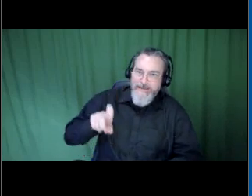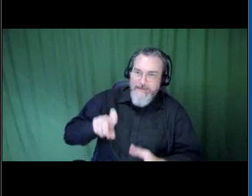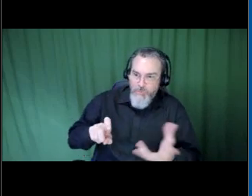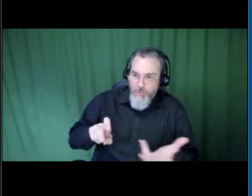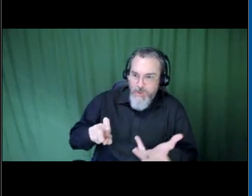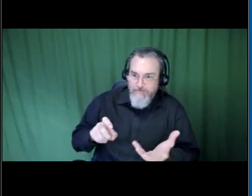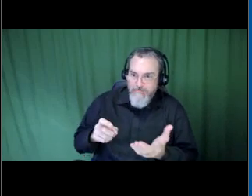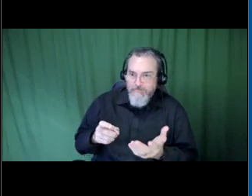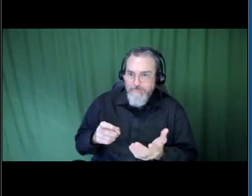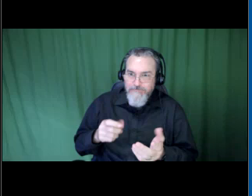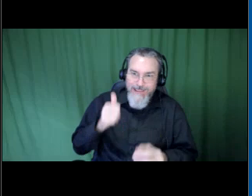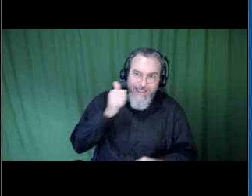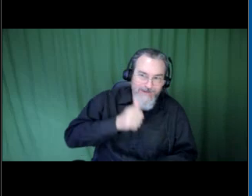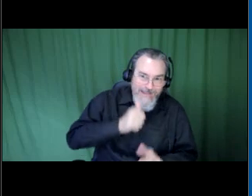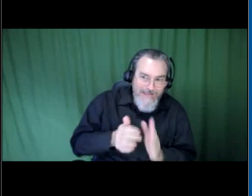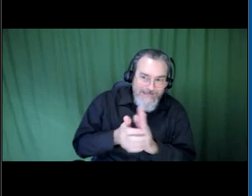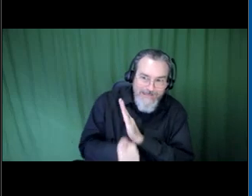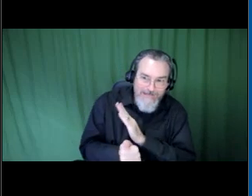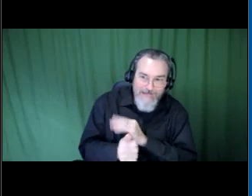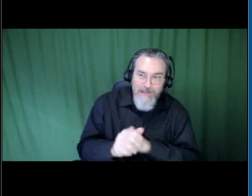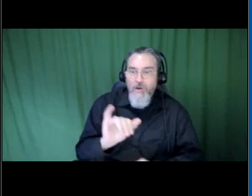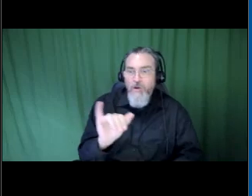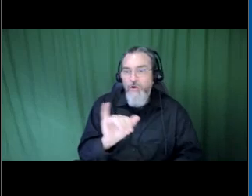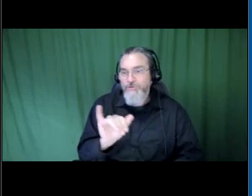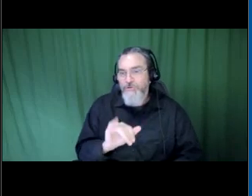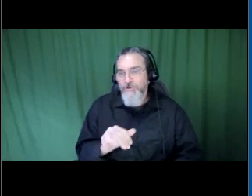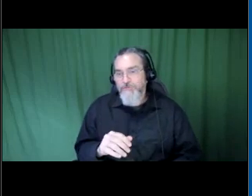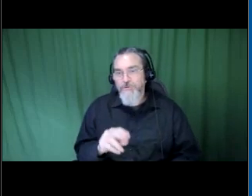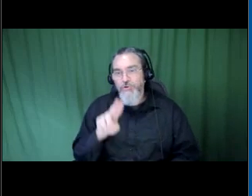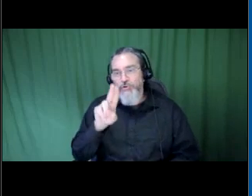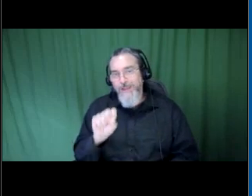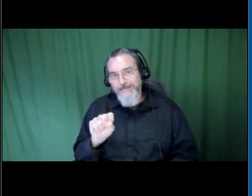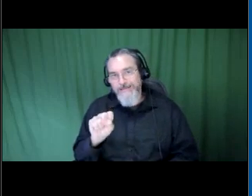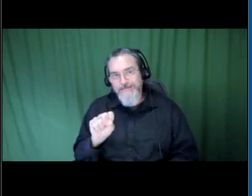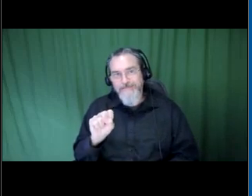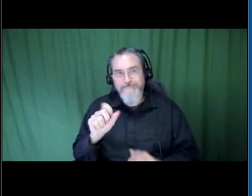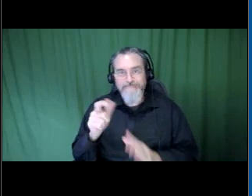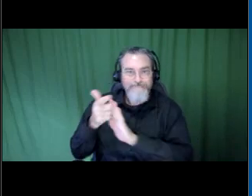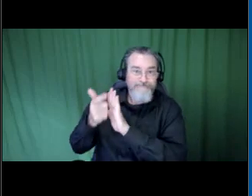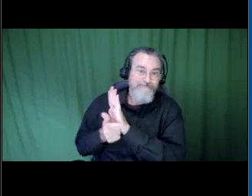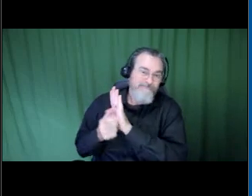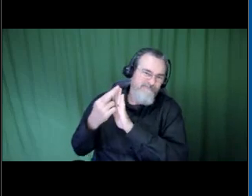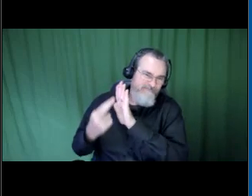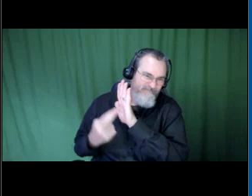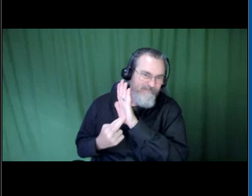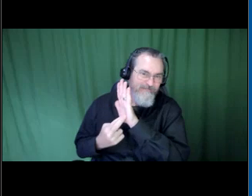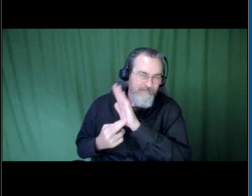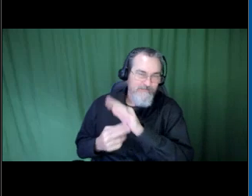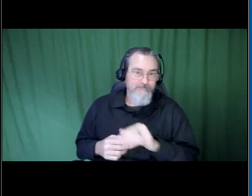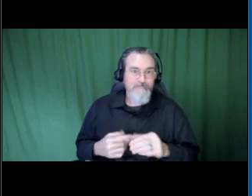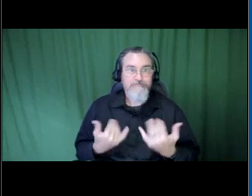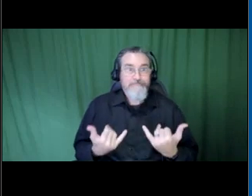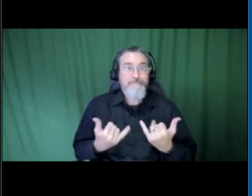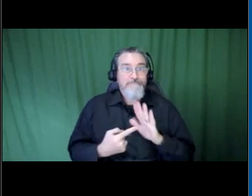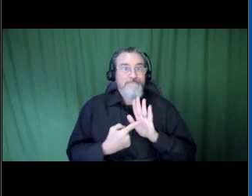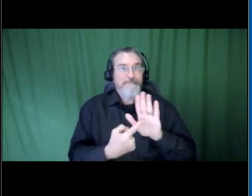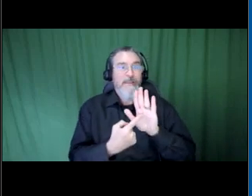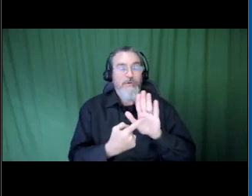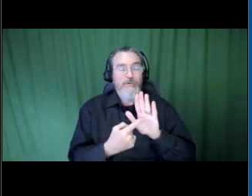but also what do they need to meet the US regulations. Because right now, for example, we have a